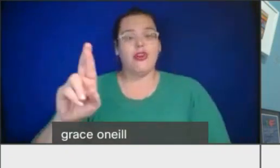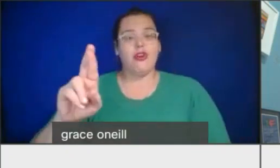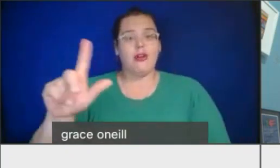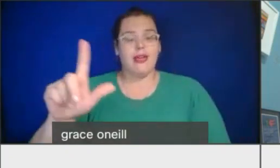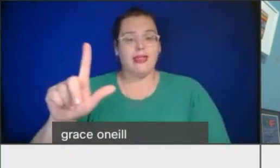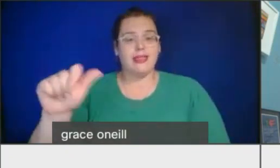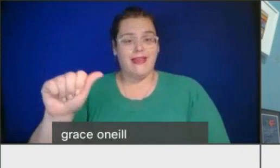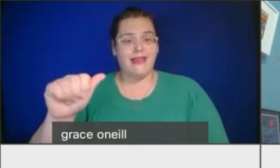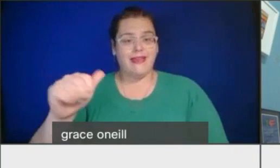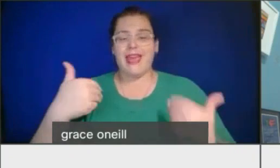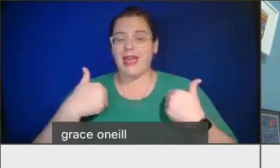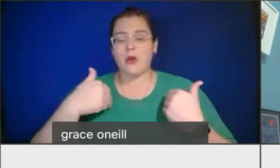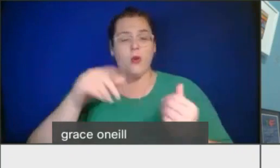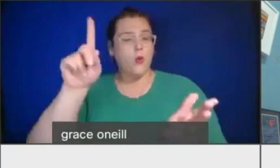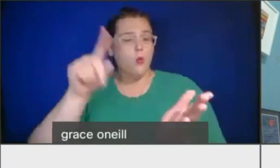had